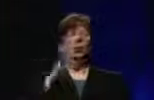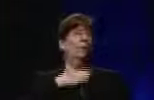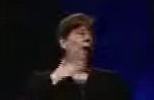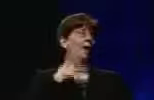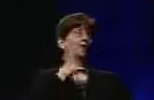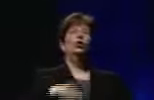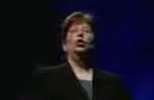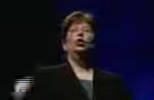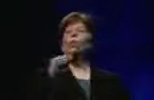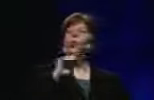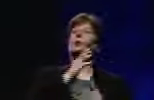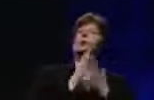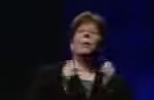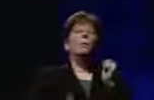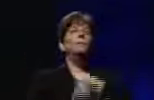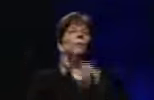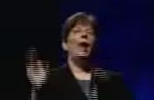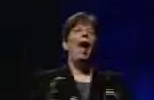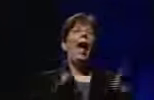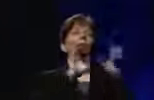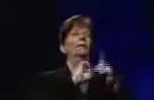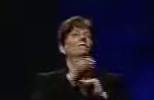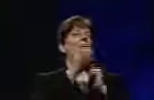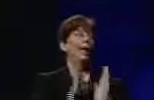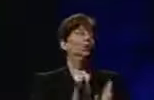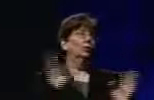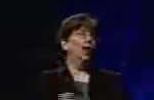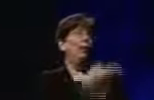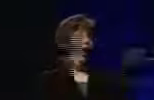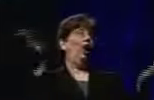most active environmentalists out there, and I thank you.